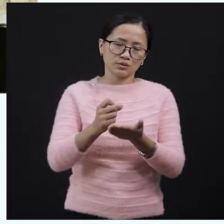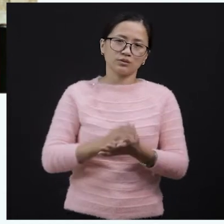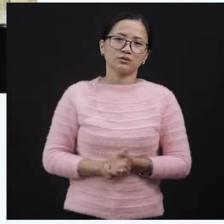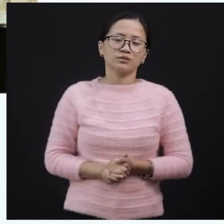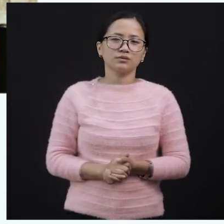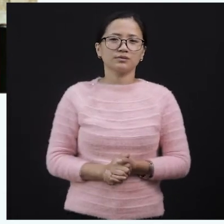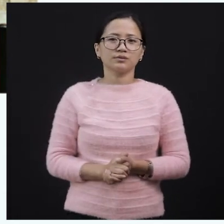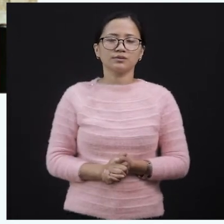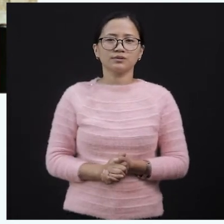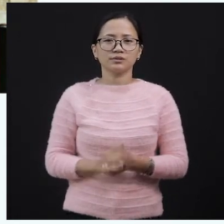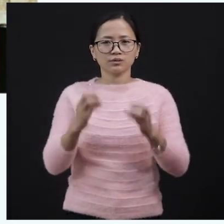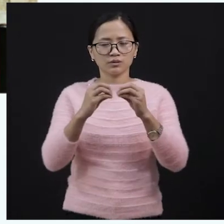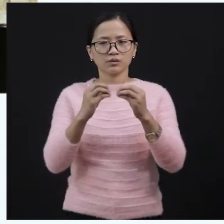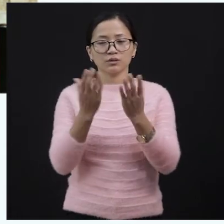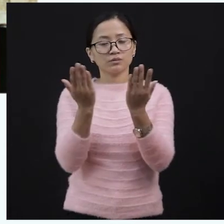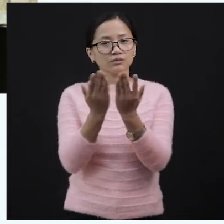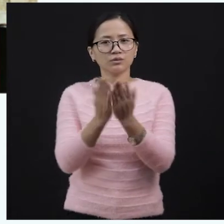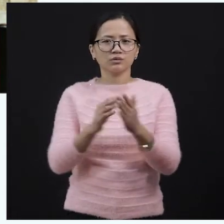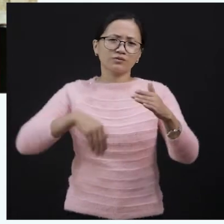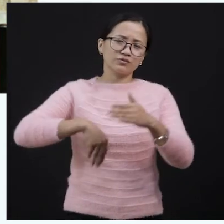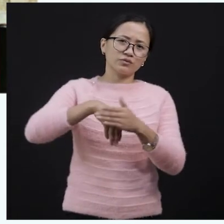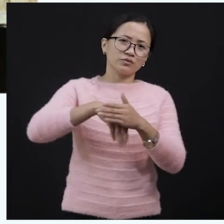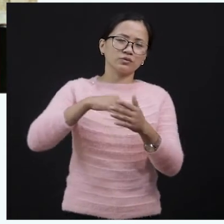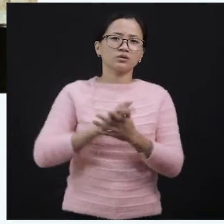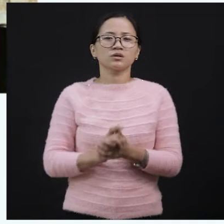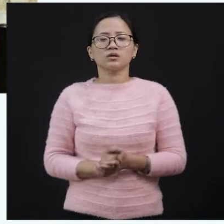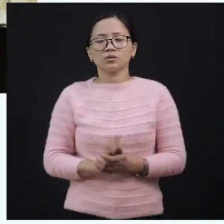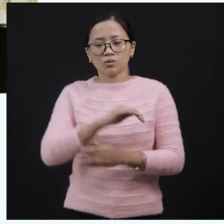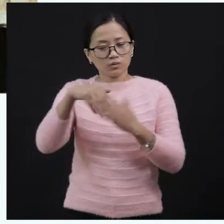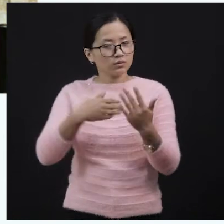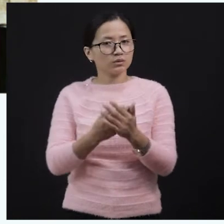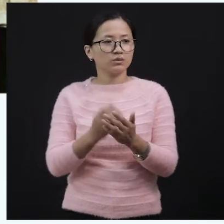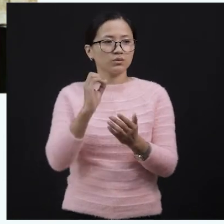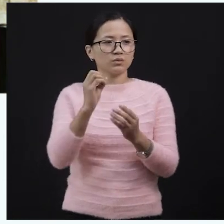Now, book, football, these are all opaque objects, right?